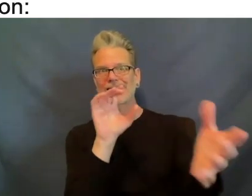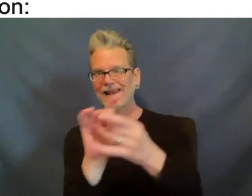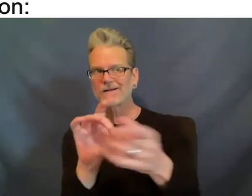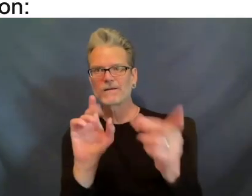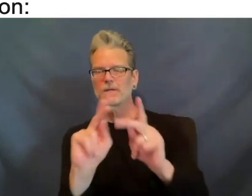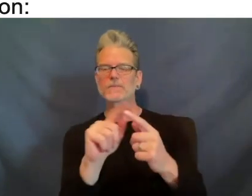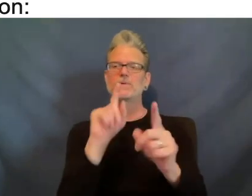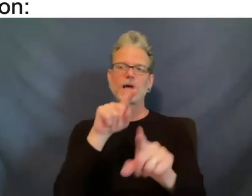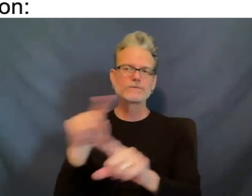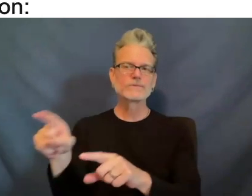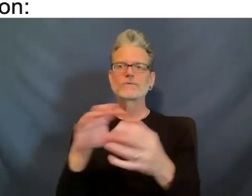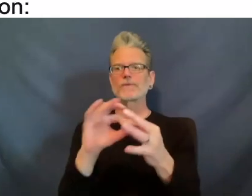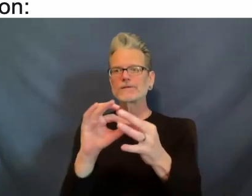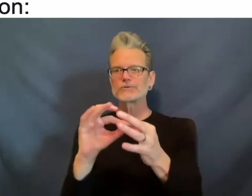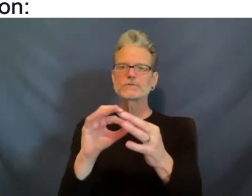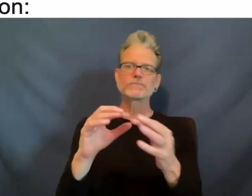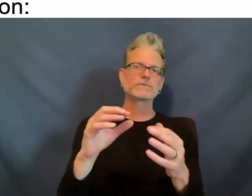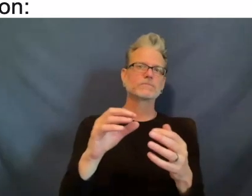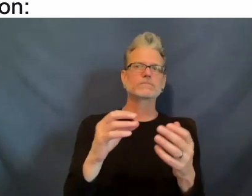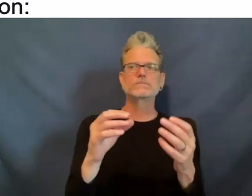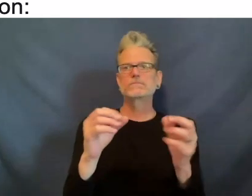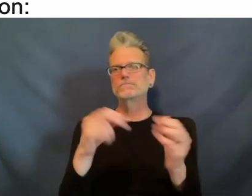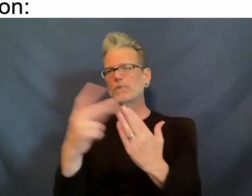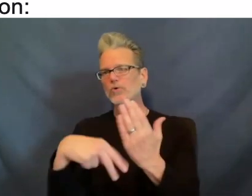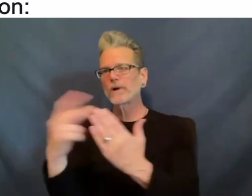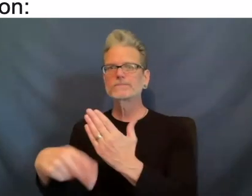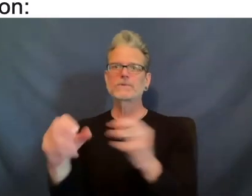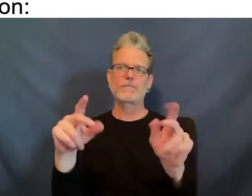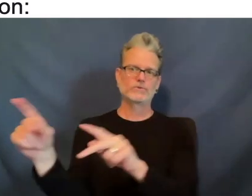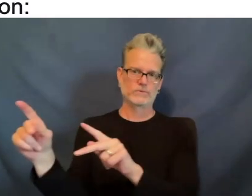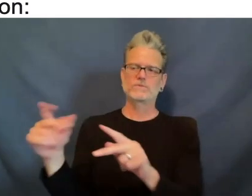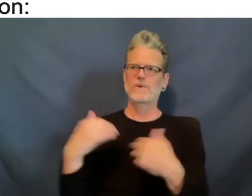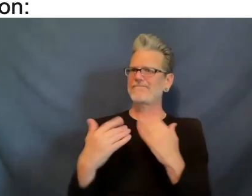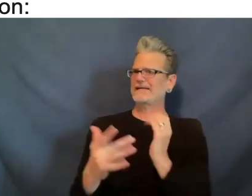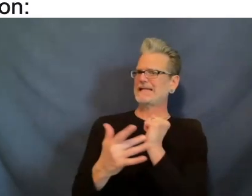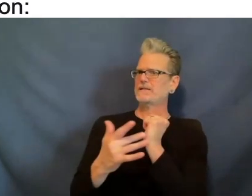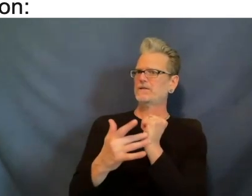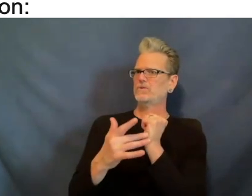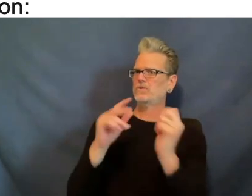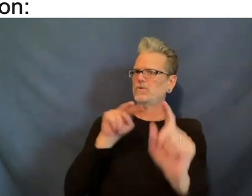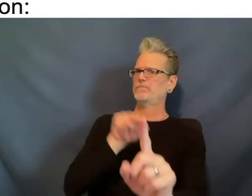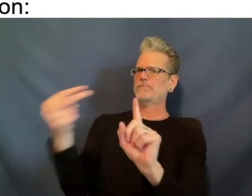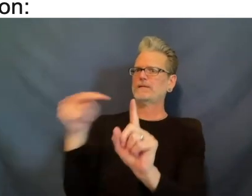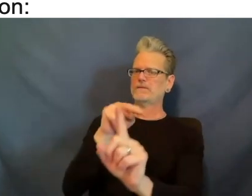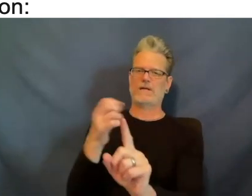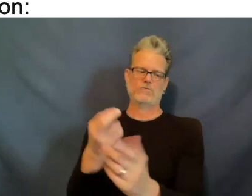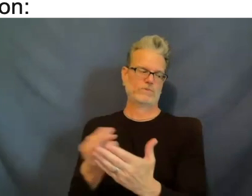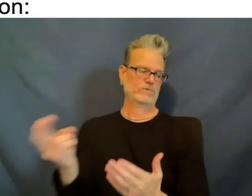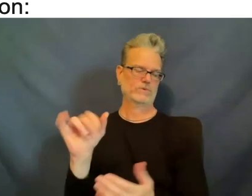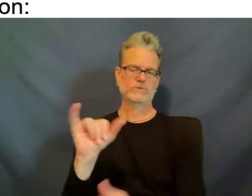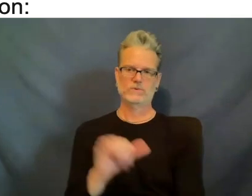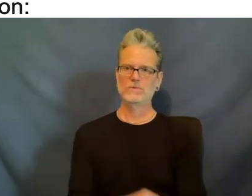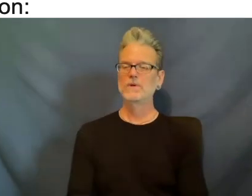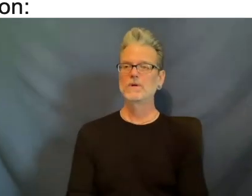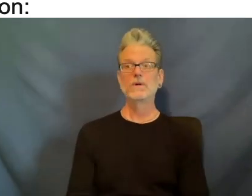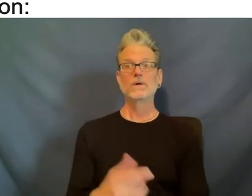relationships, projects, and opportunities. We offer the technical perspective in resources. To better assist